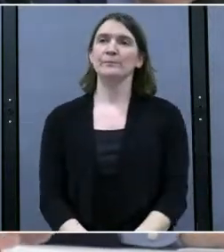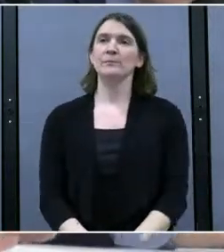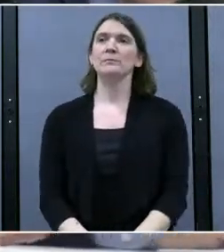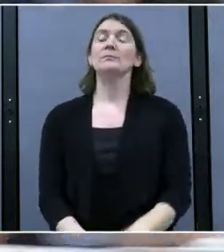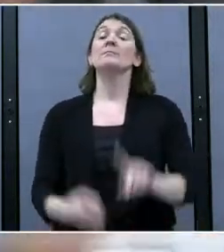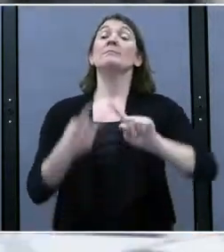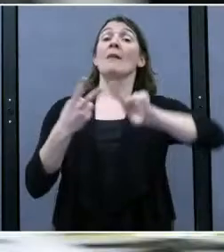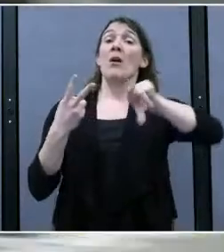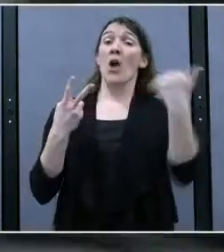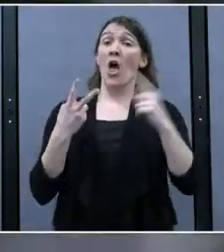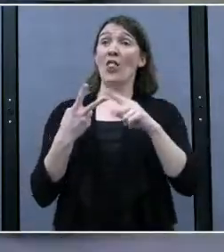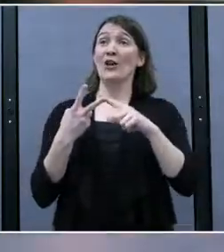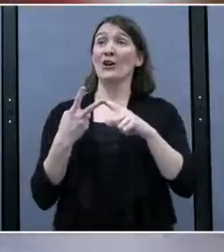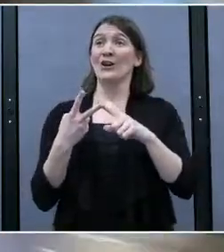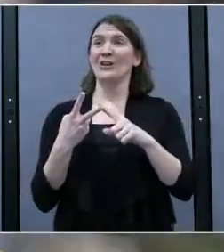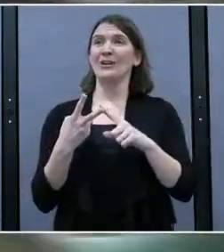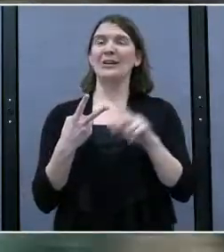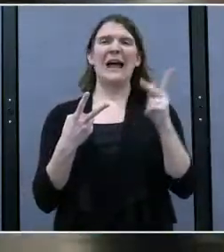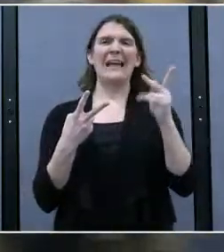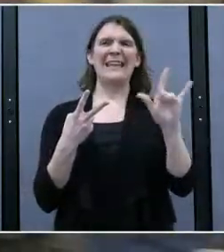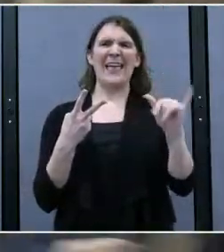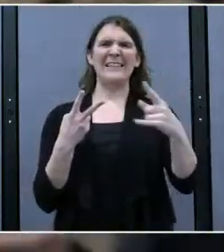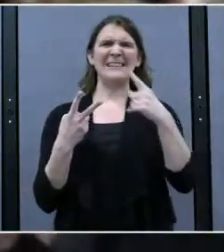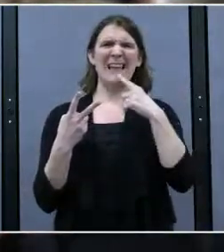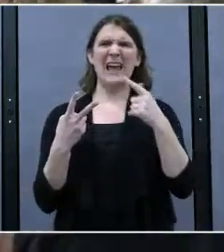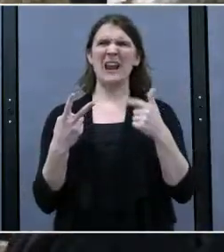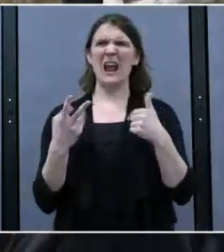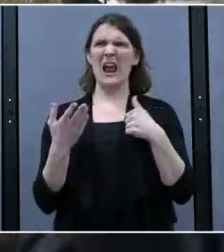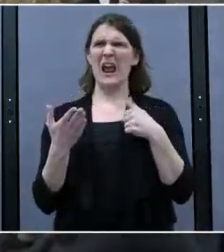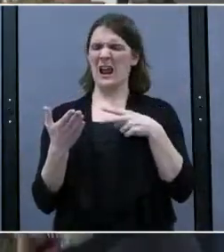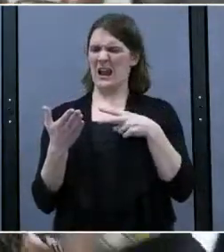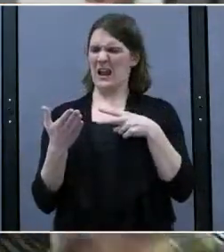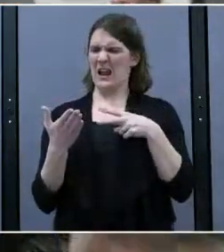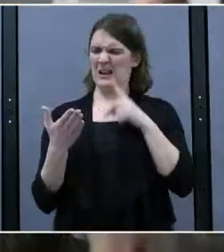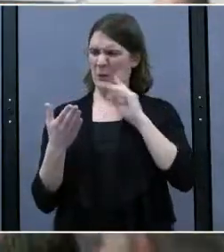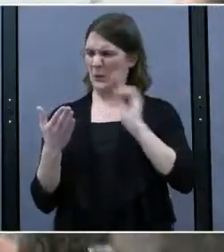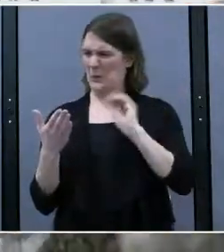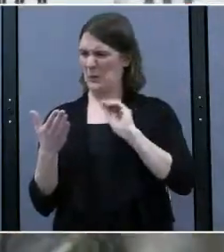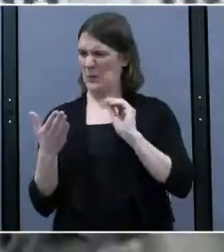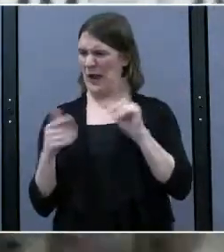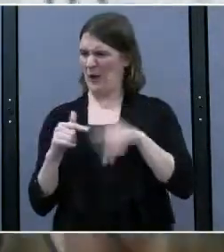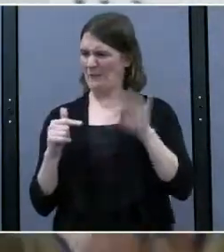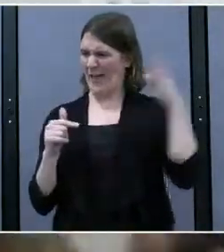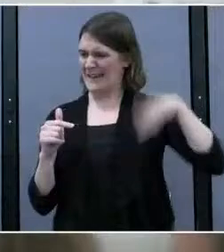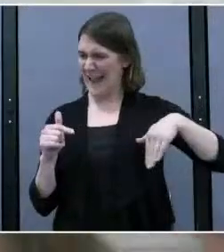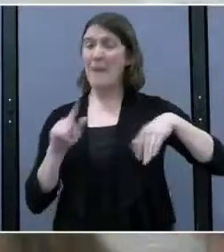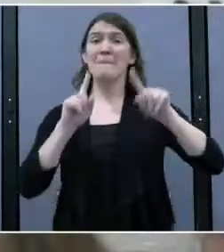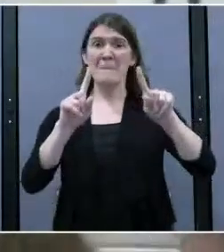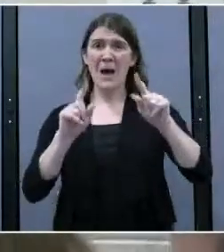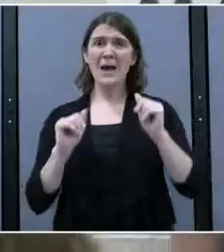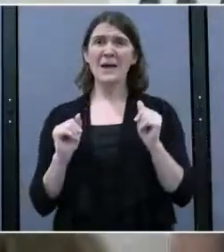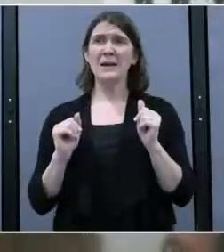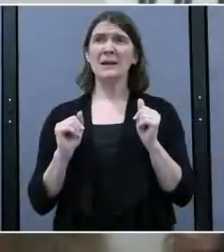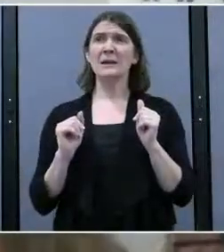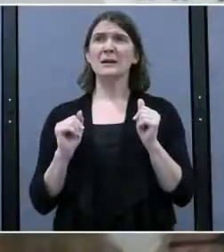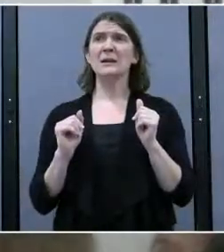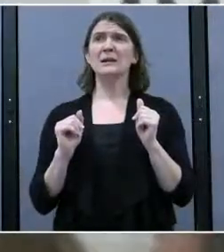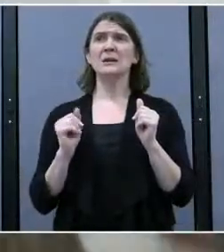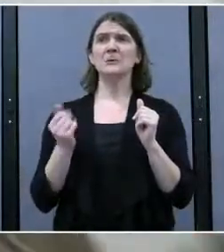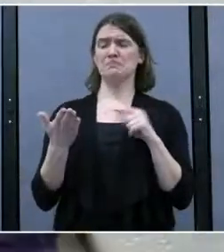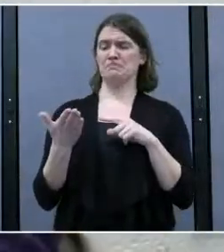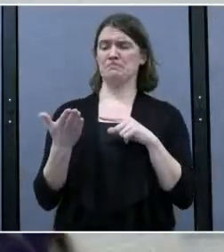up on Kathy's phrasing of, I didn't find this yet in the book, but it might be in there, is the like sort of